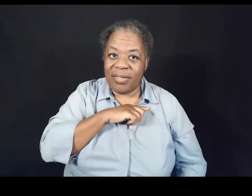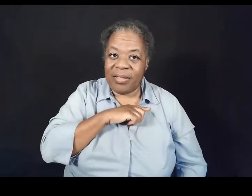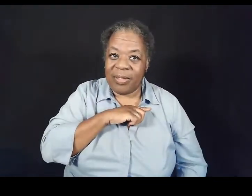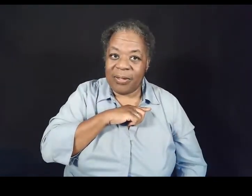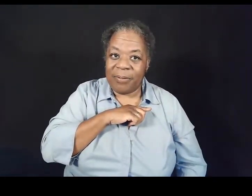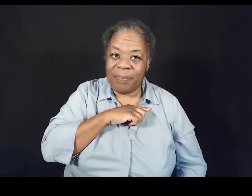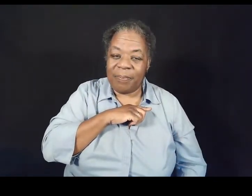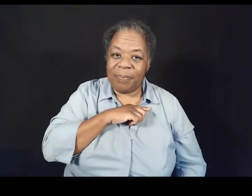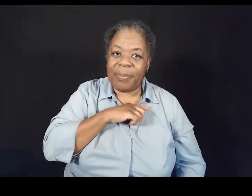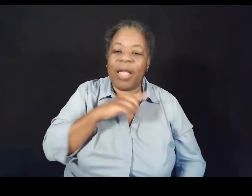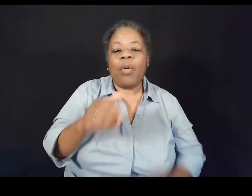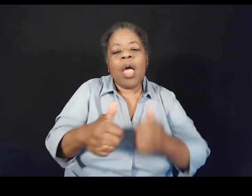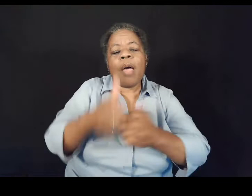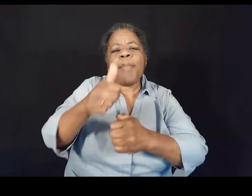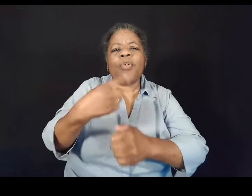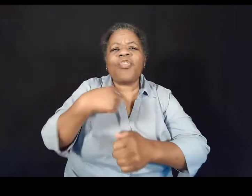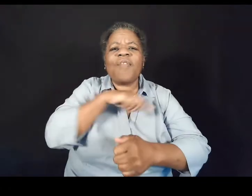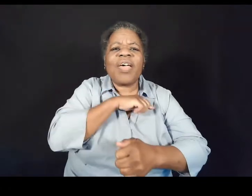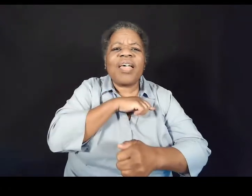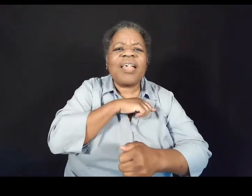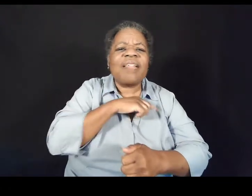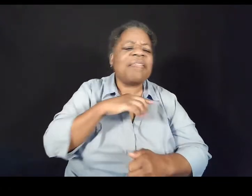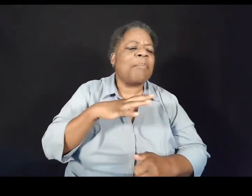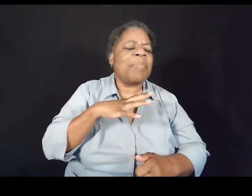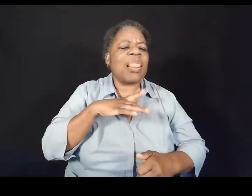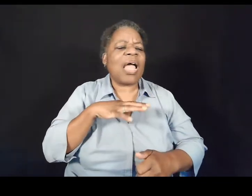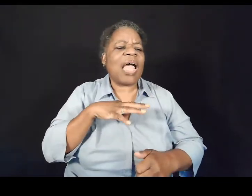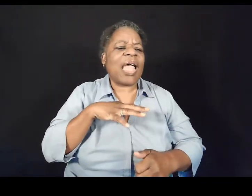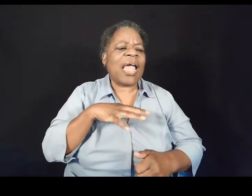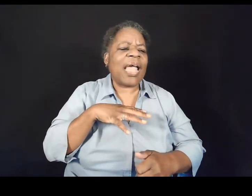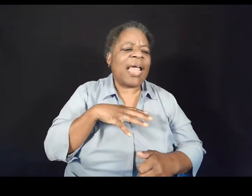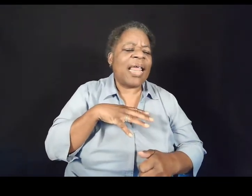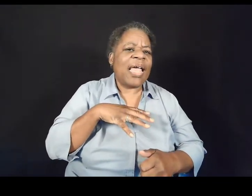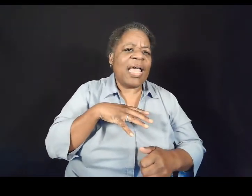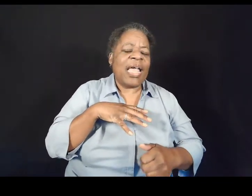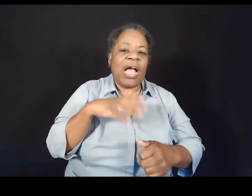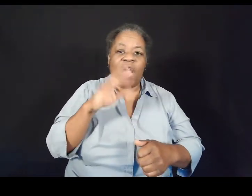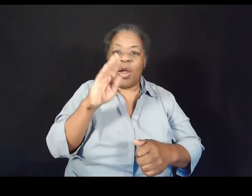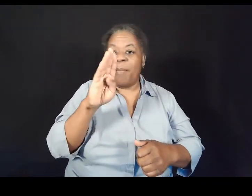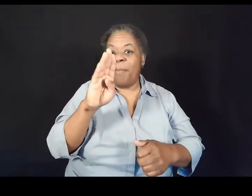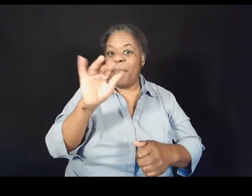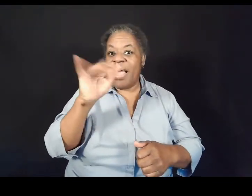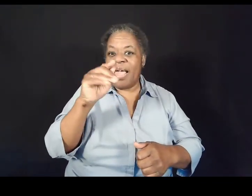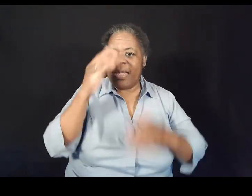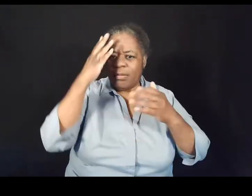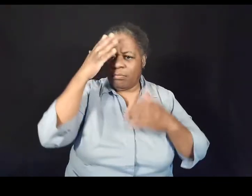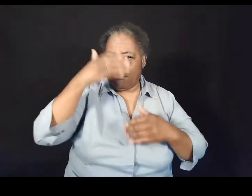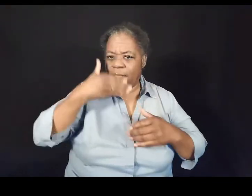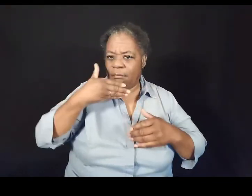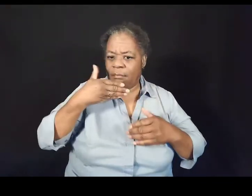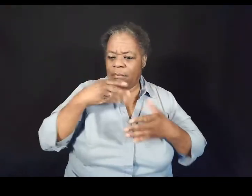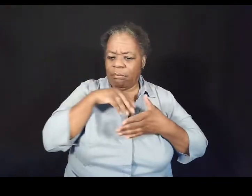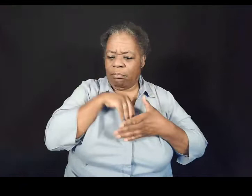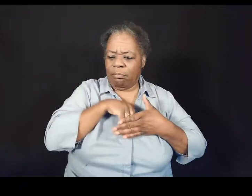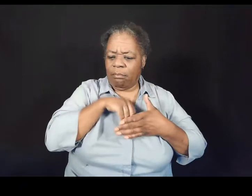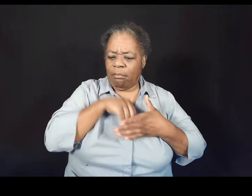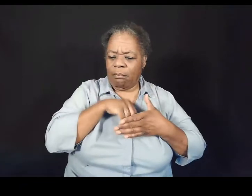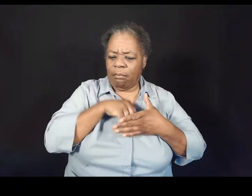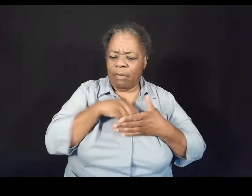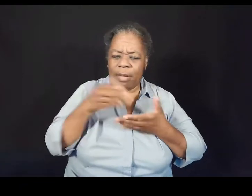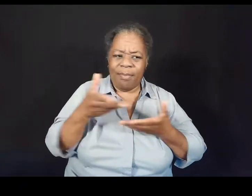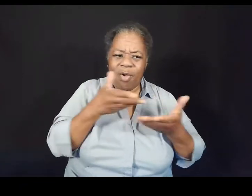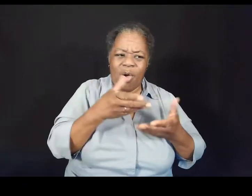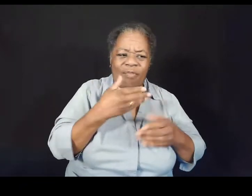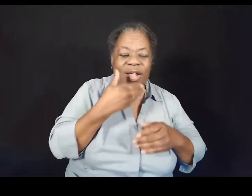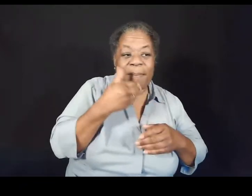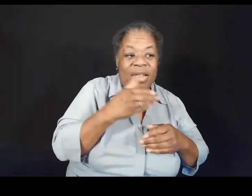Now most of us are polite enough never to let our biases show by offering someone a better seat or not